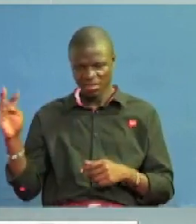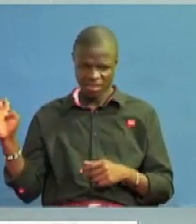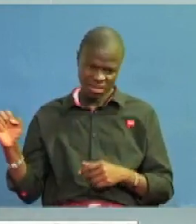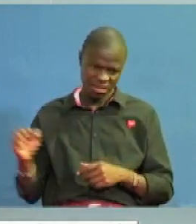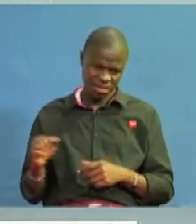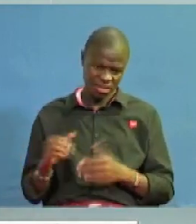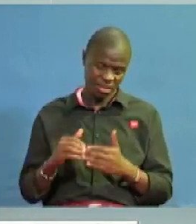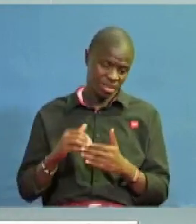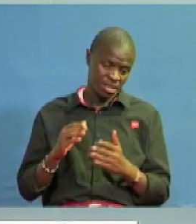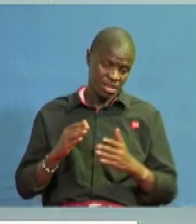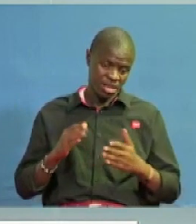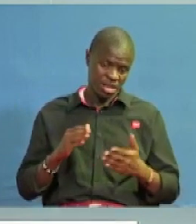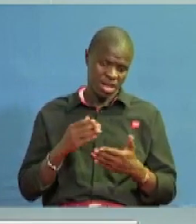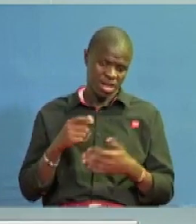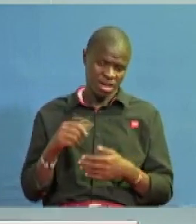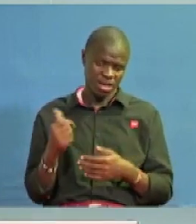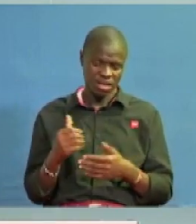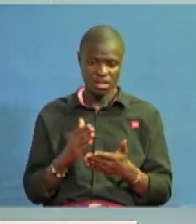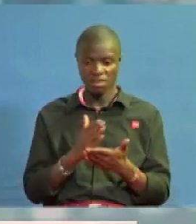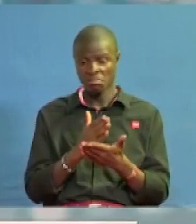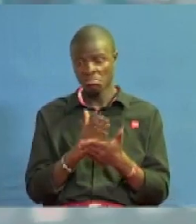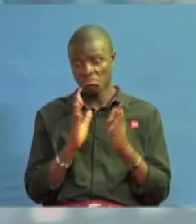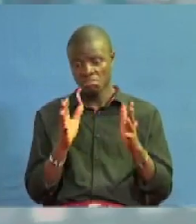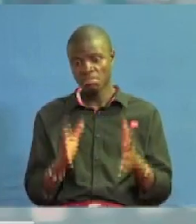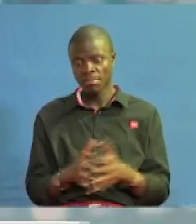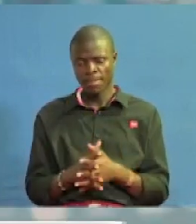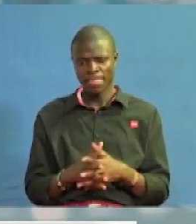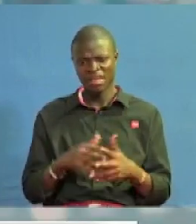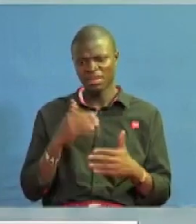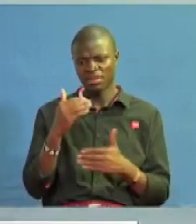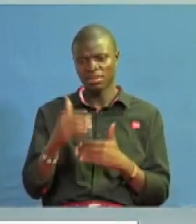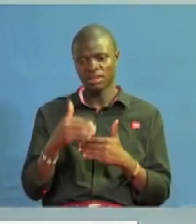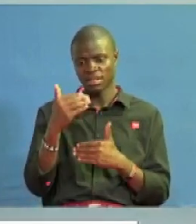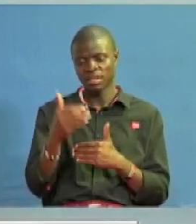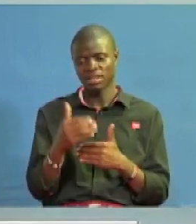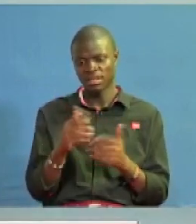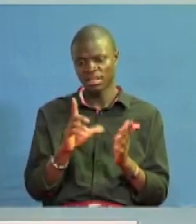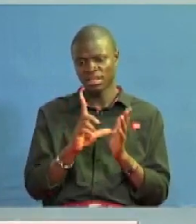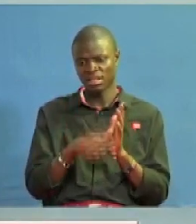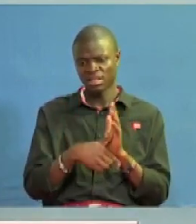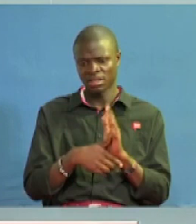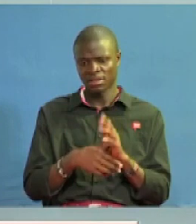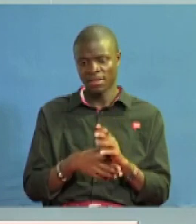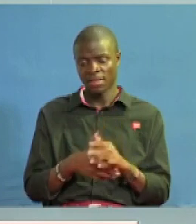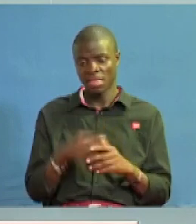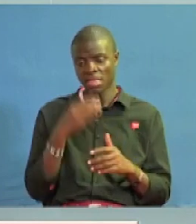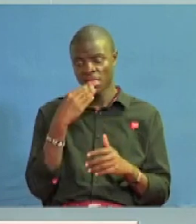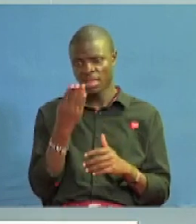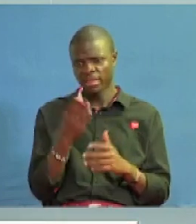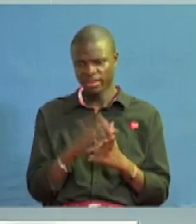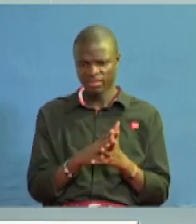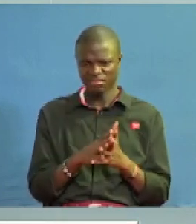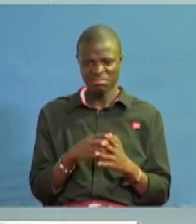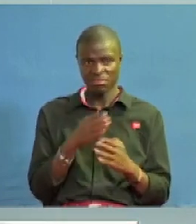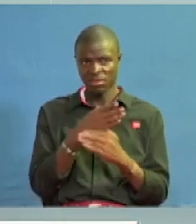buy, there's somebody who always buy that product. Yes. Perfect. Now, I bet we'll continue this conversation later on. Michael, thank you for making time for